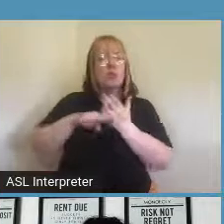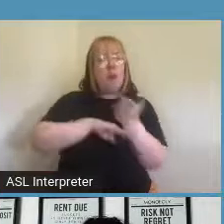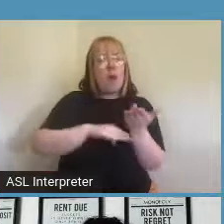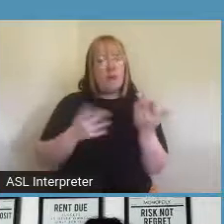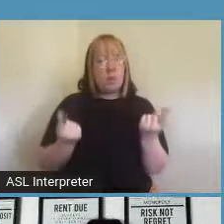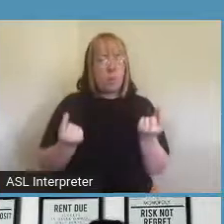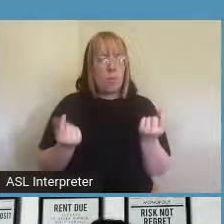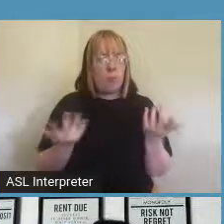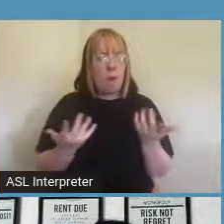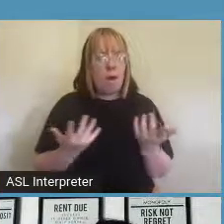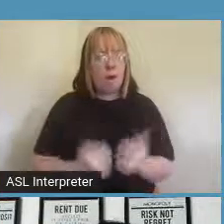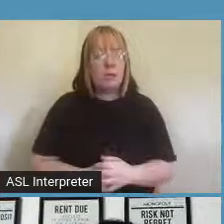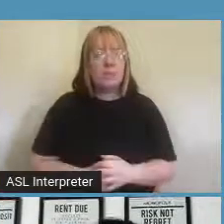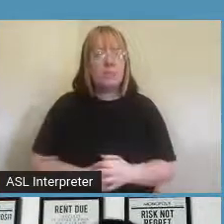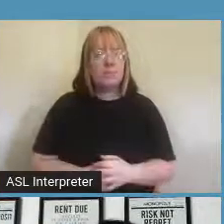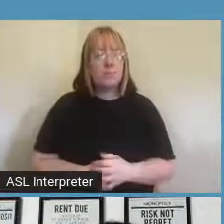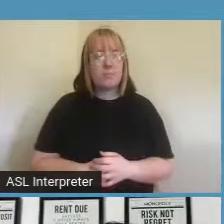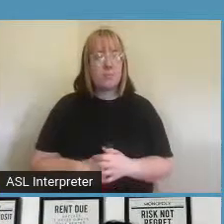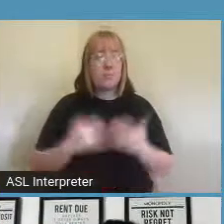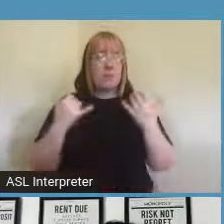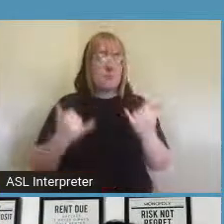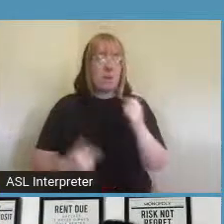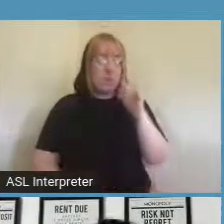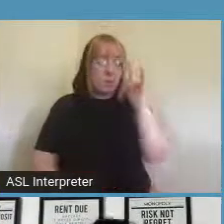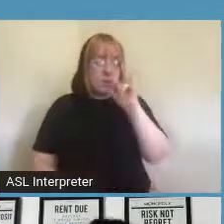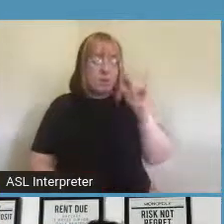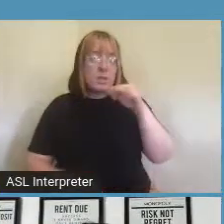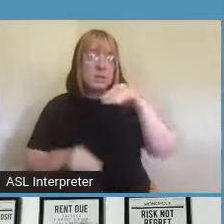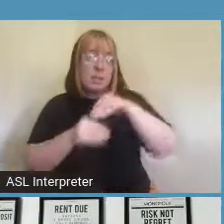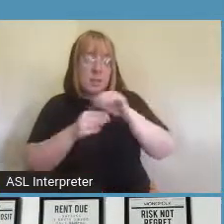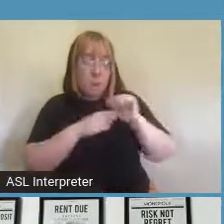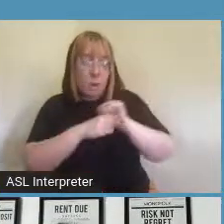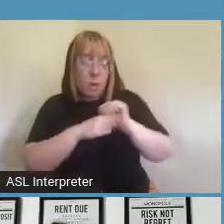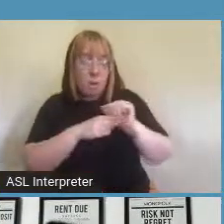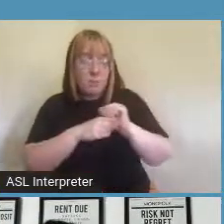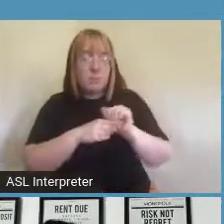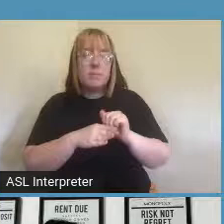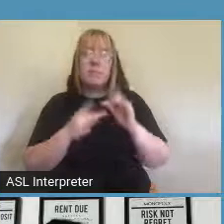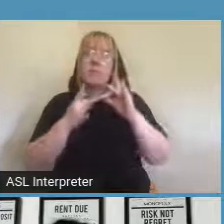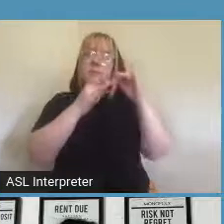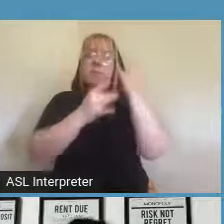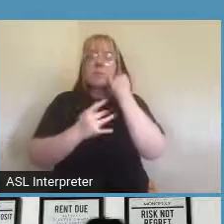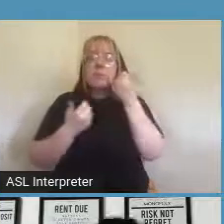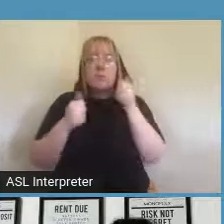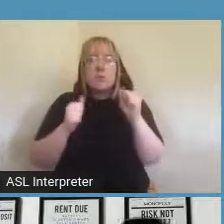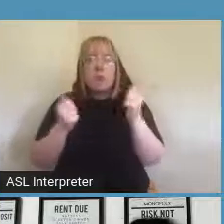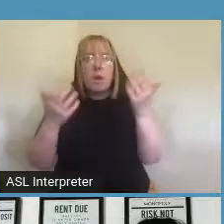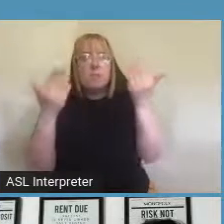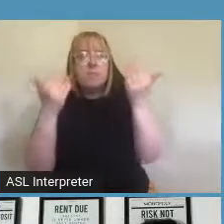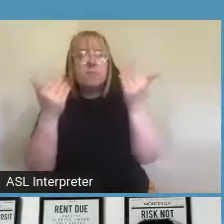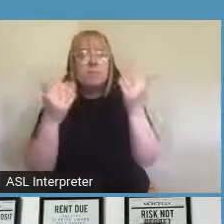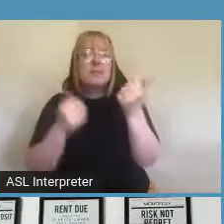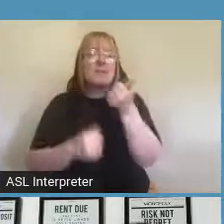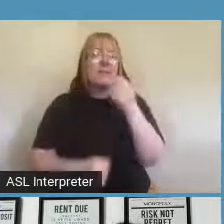And here's what that could look like in practice, especially if you're trying to engage several stakeholders. So in our case, a